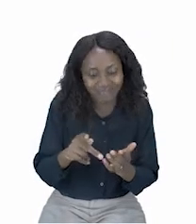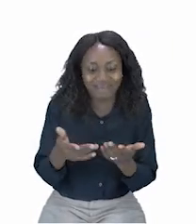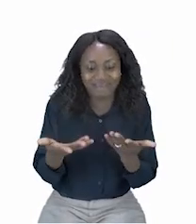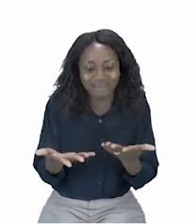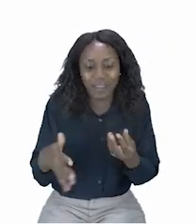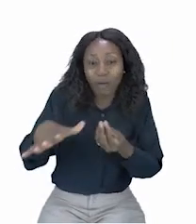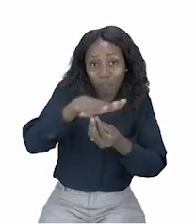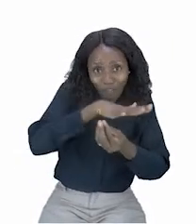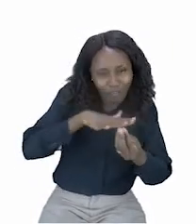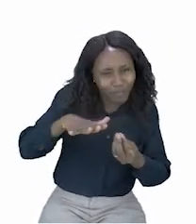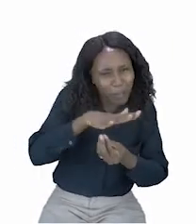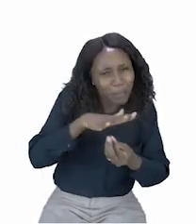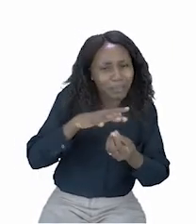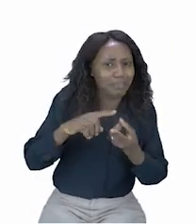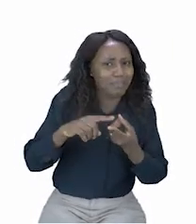Family,